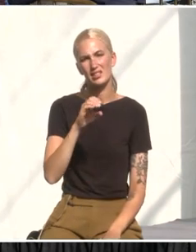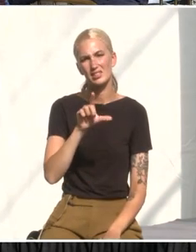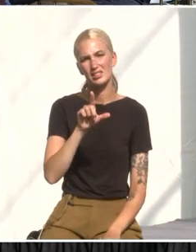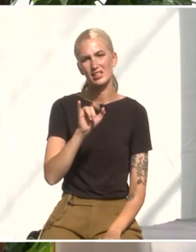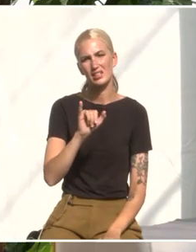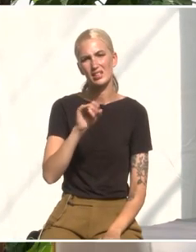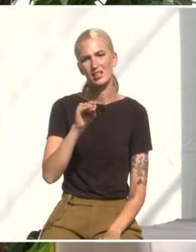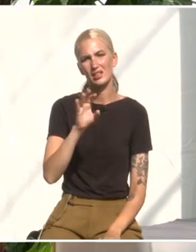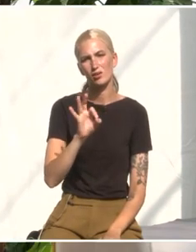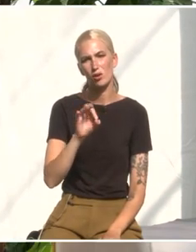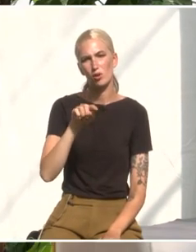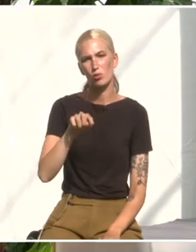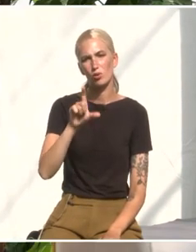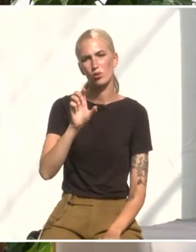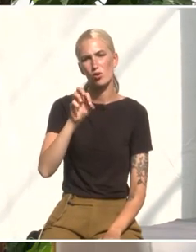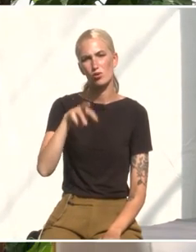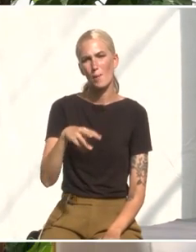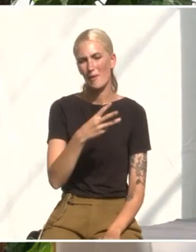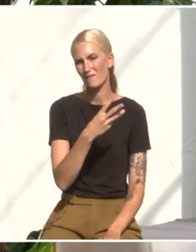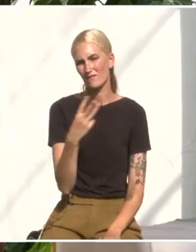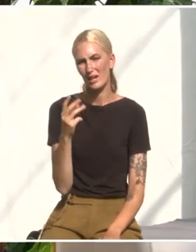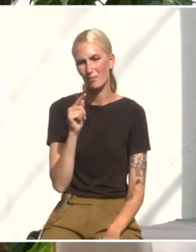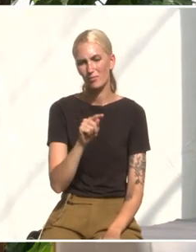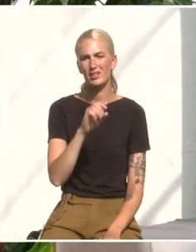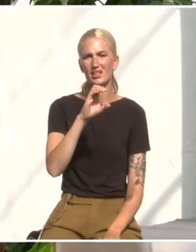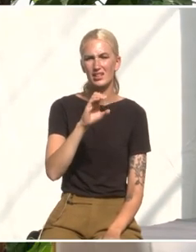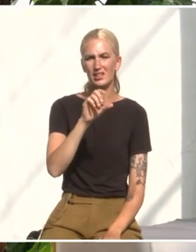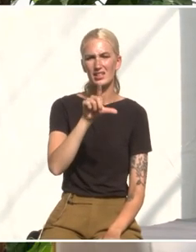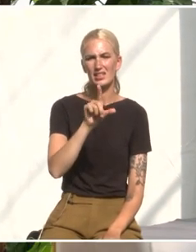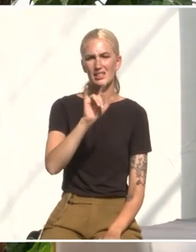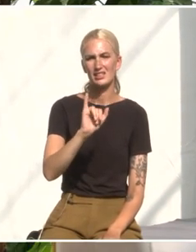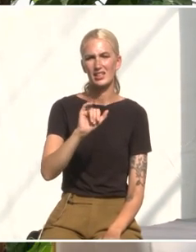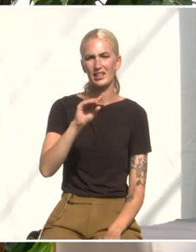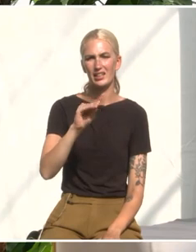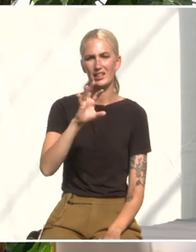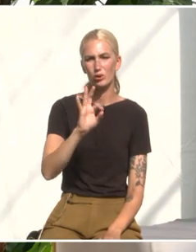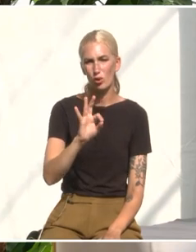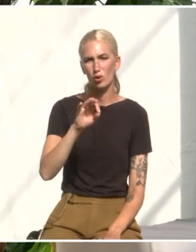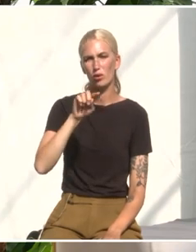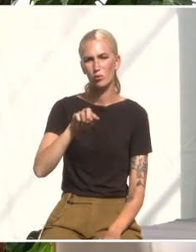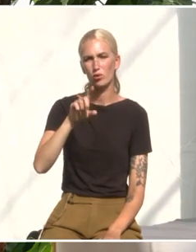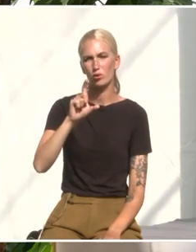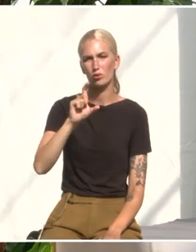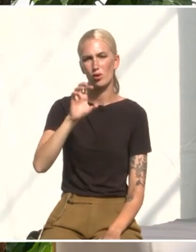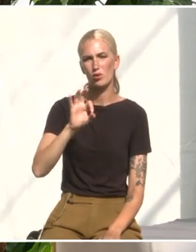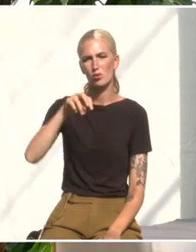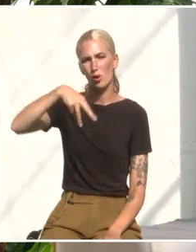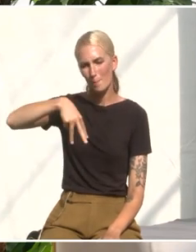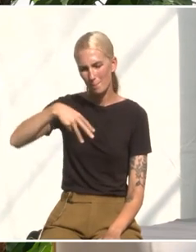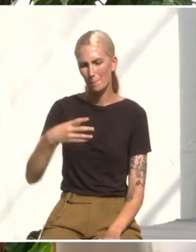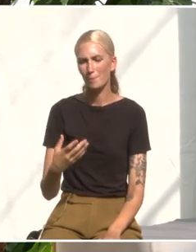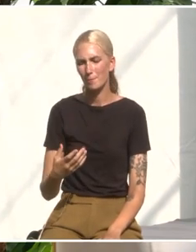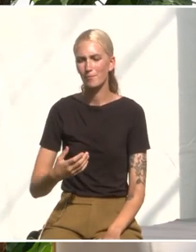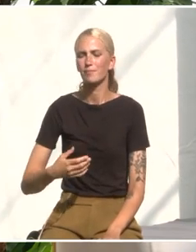slido.com. And as we, as the Nordic Council of Ministers, we have to be equal with gender equality.